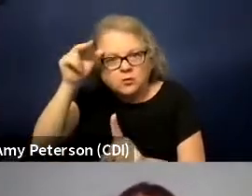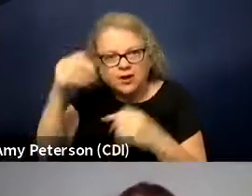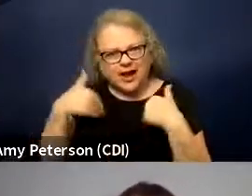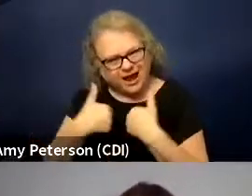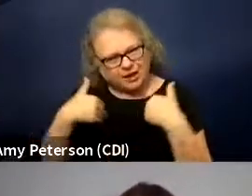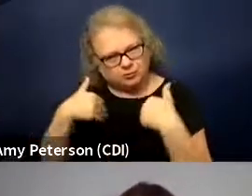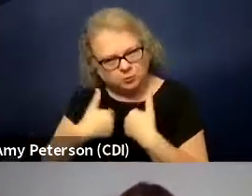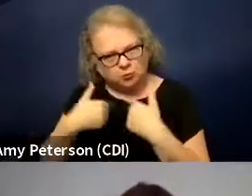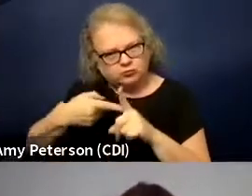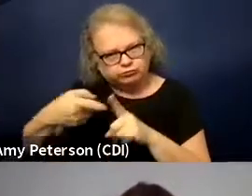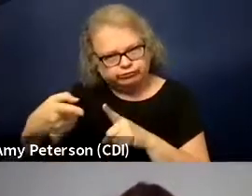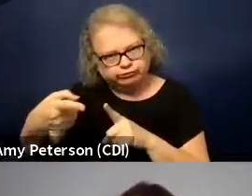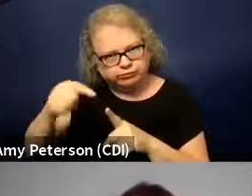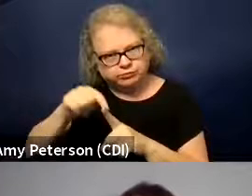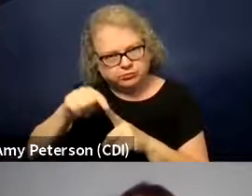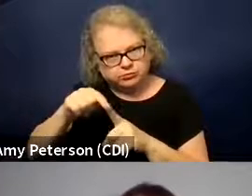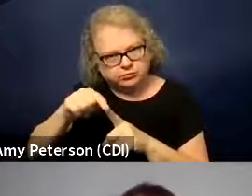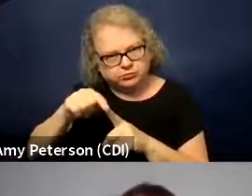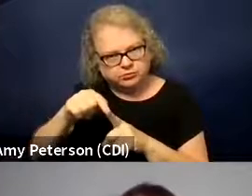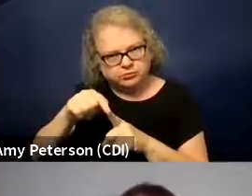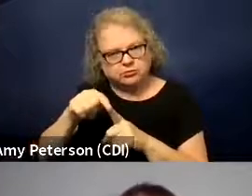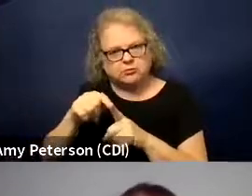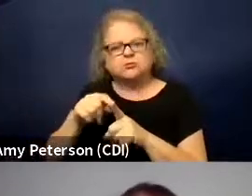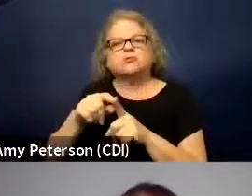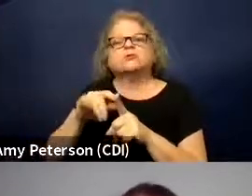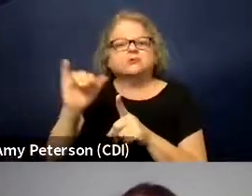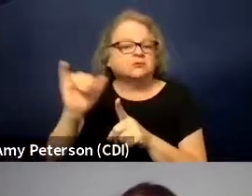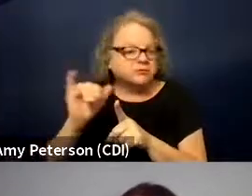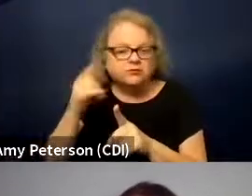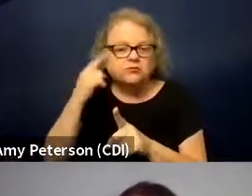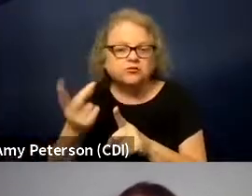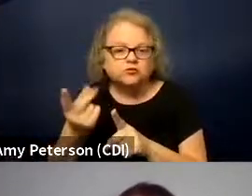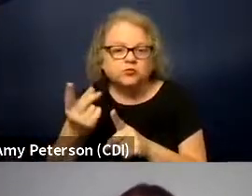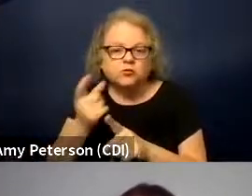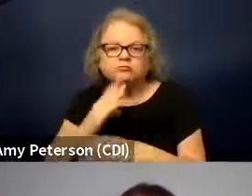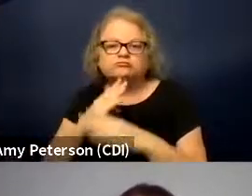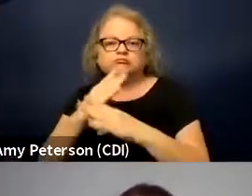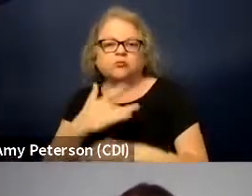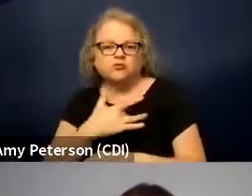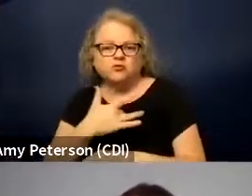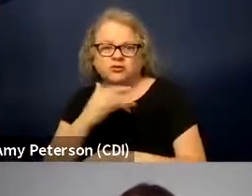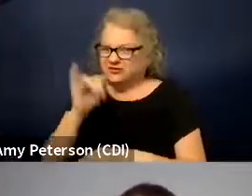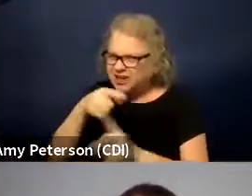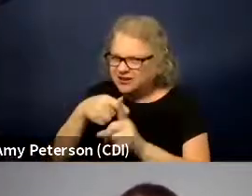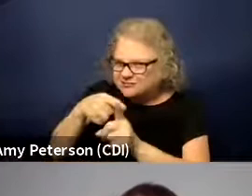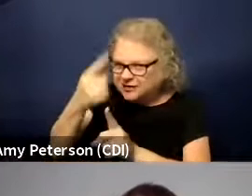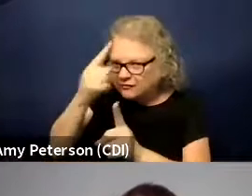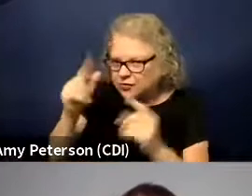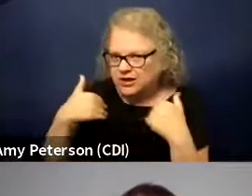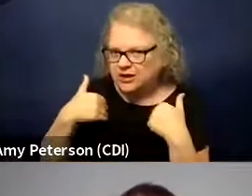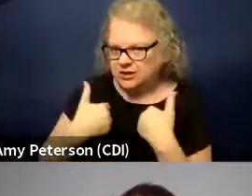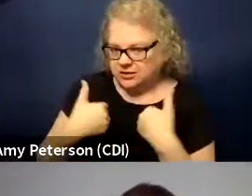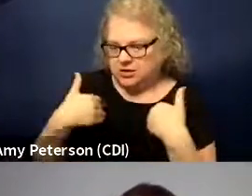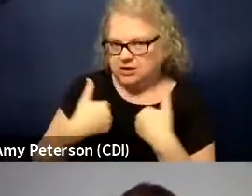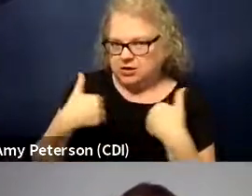prevent heartworm infection. There were some studies in countries overseas like India